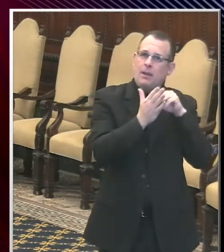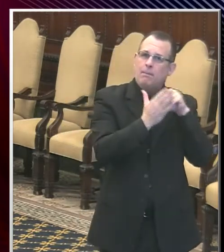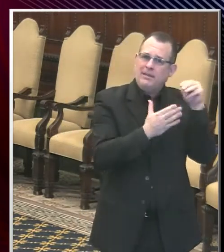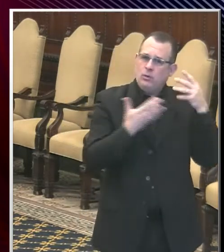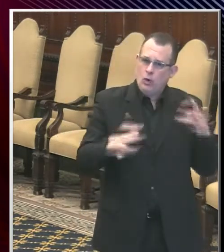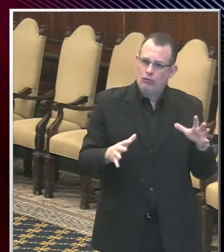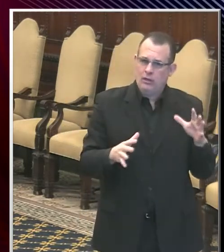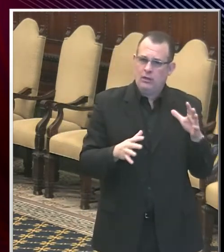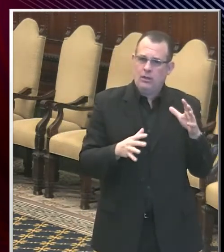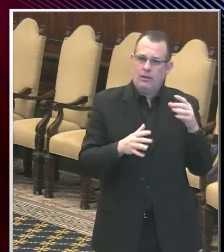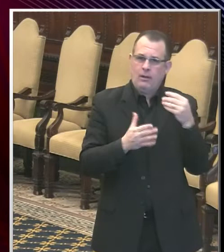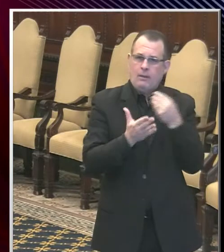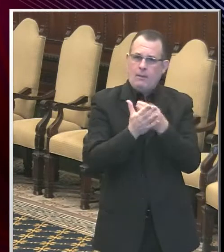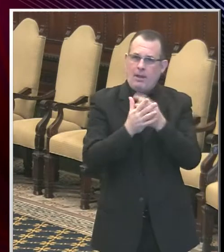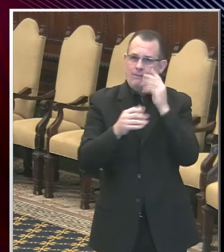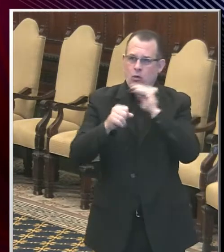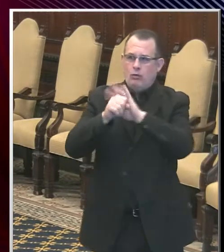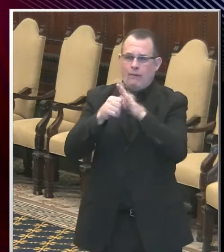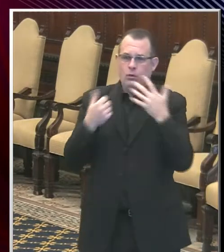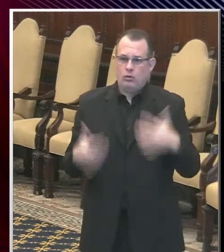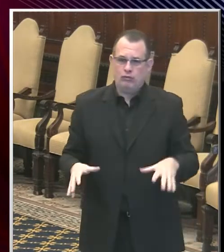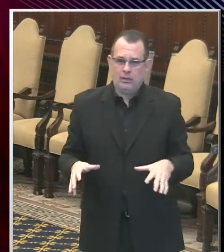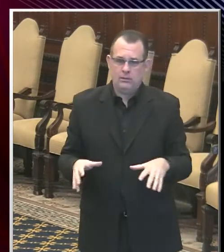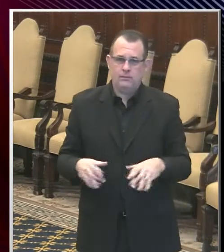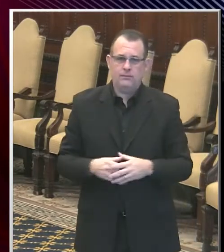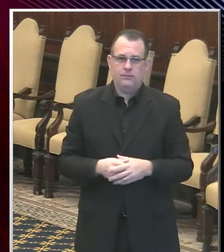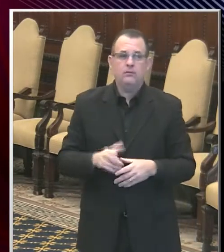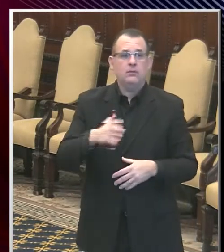costs. Thank you.